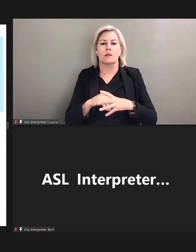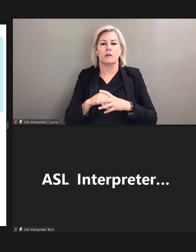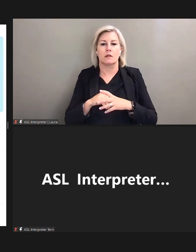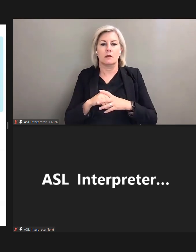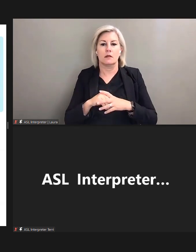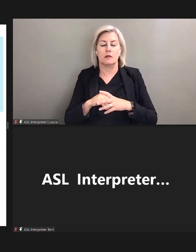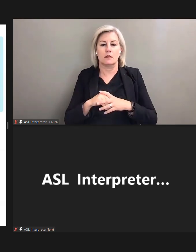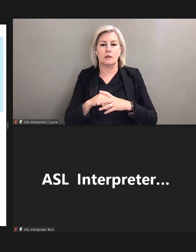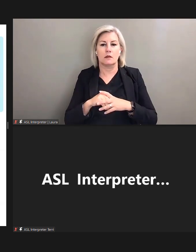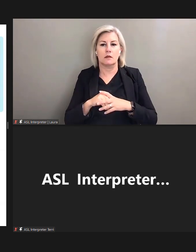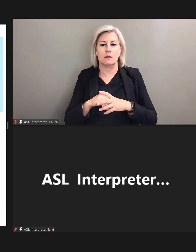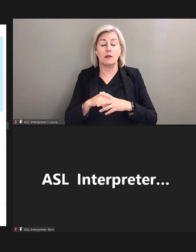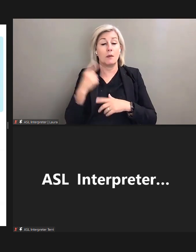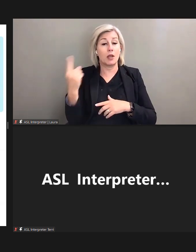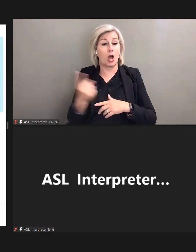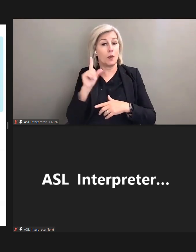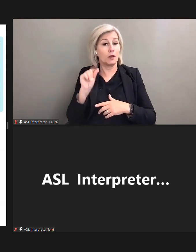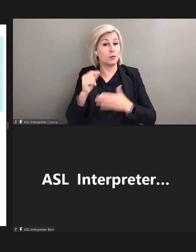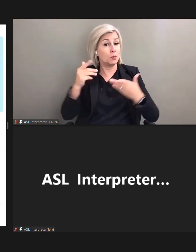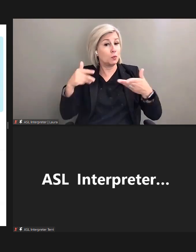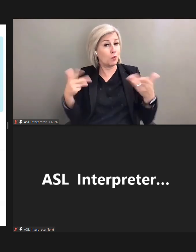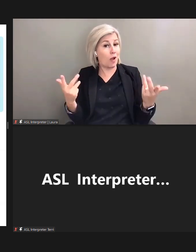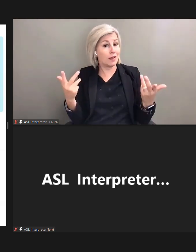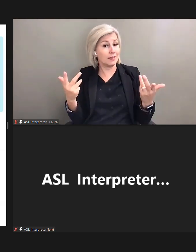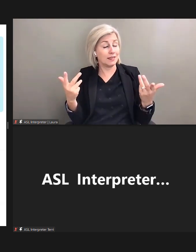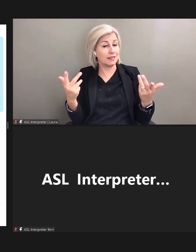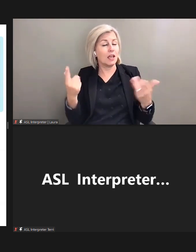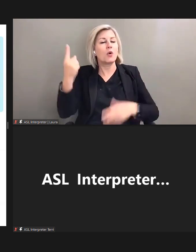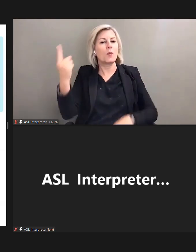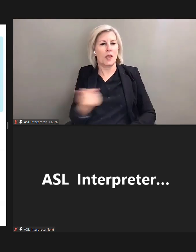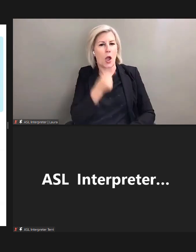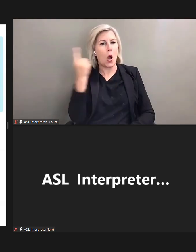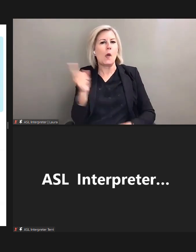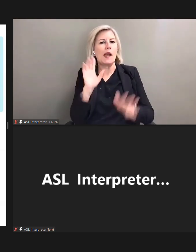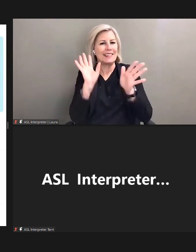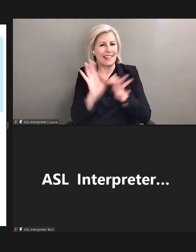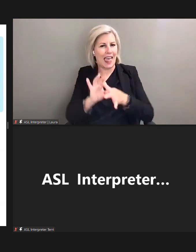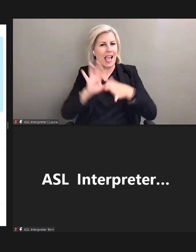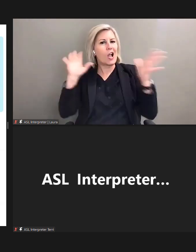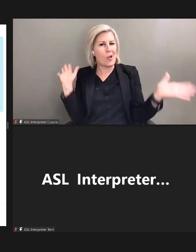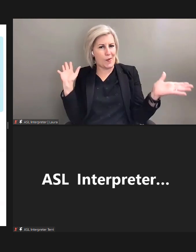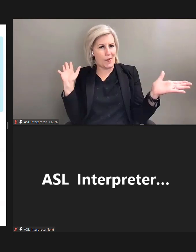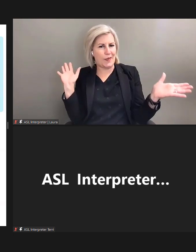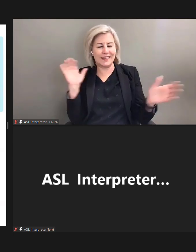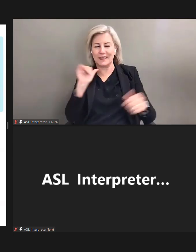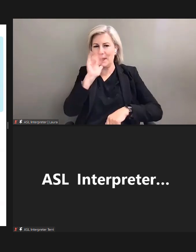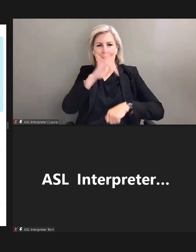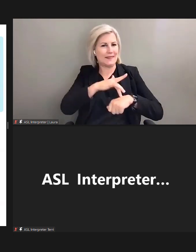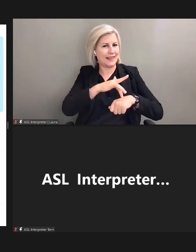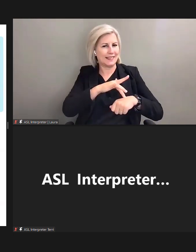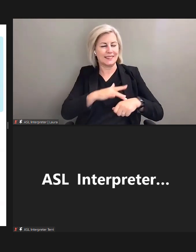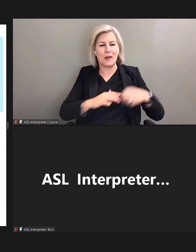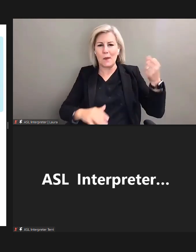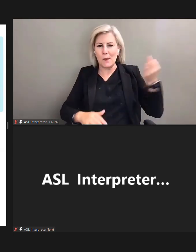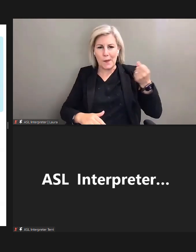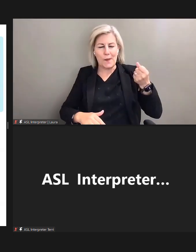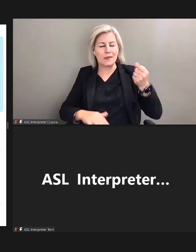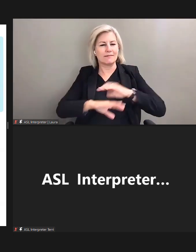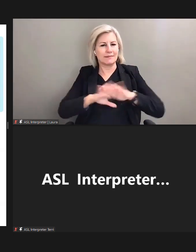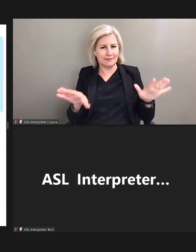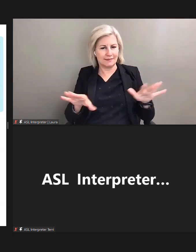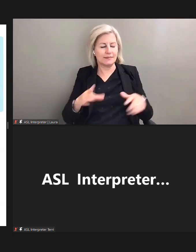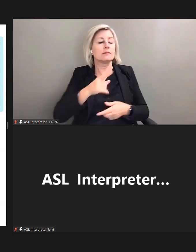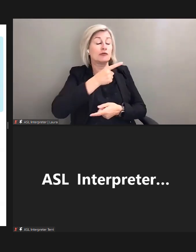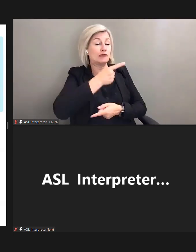And then we always do what? We always let go. That's right. You always let it go